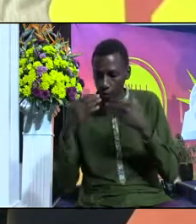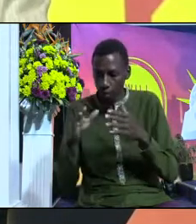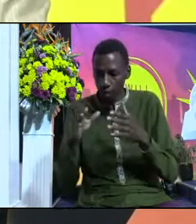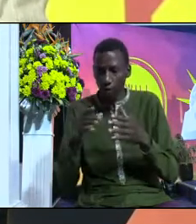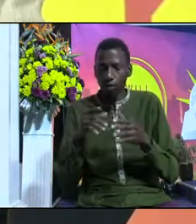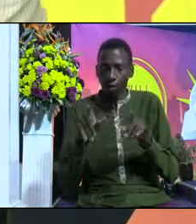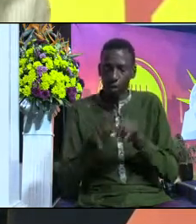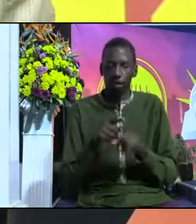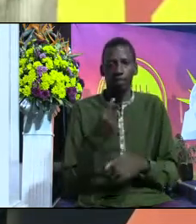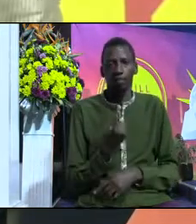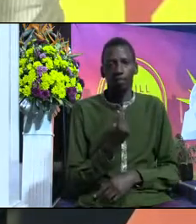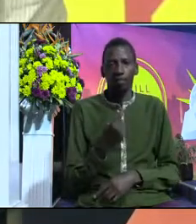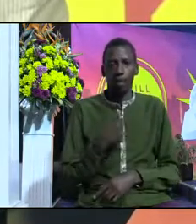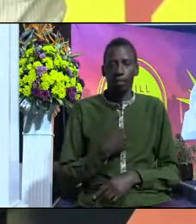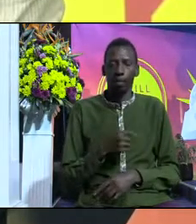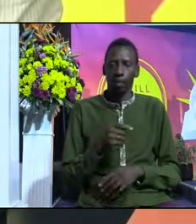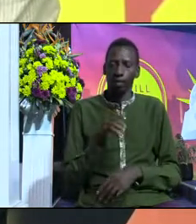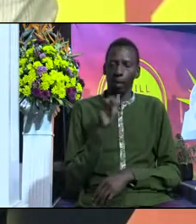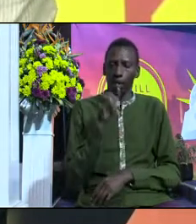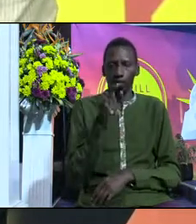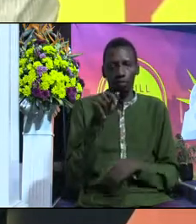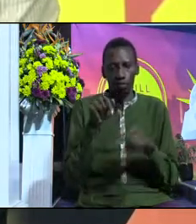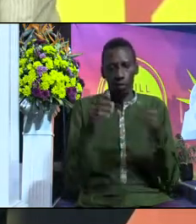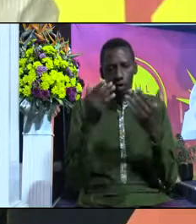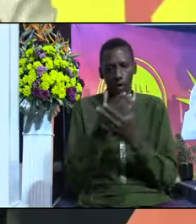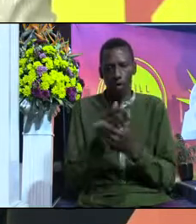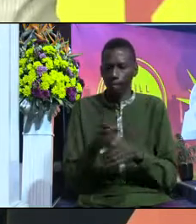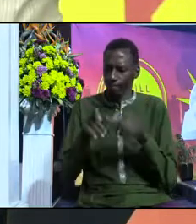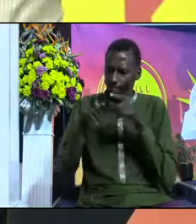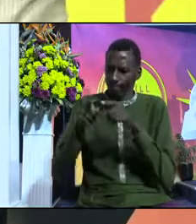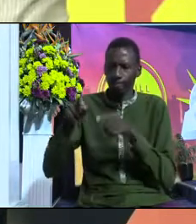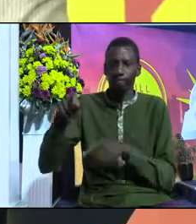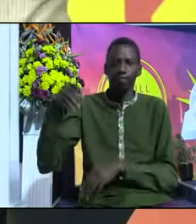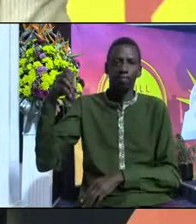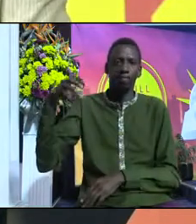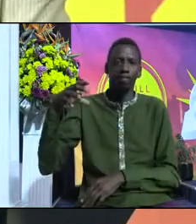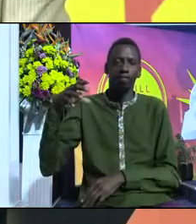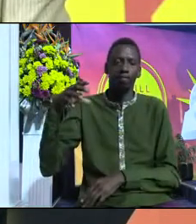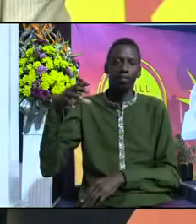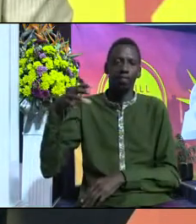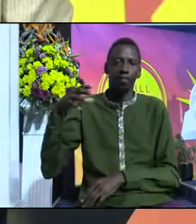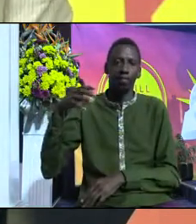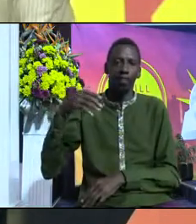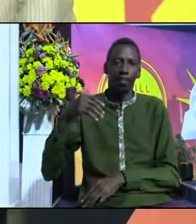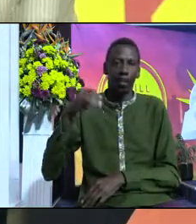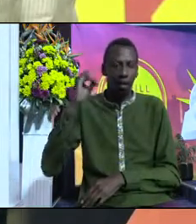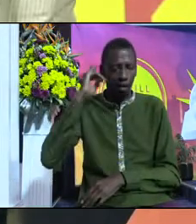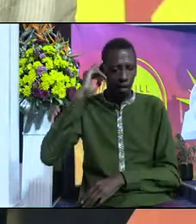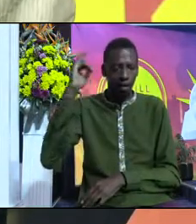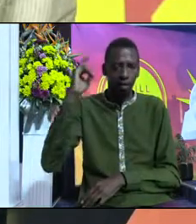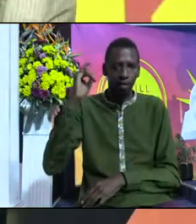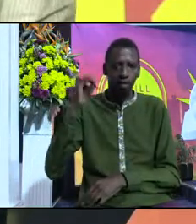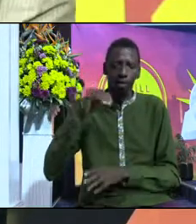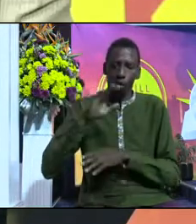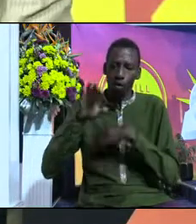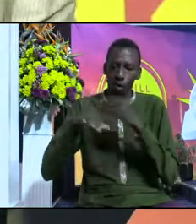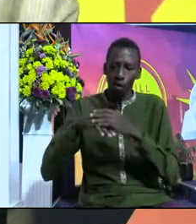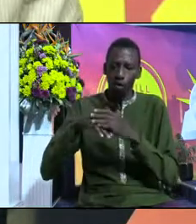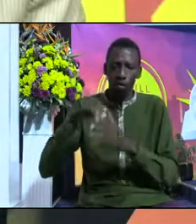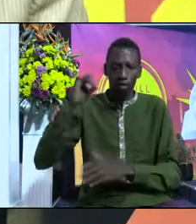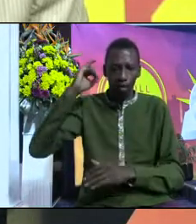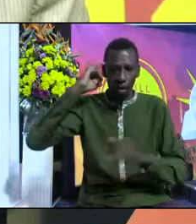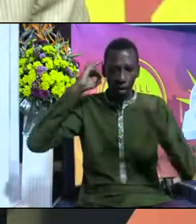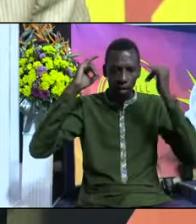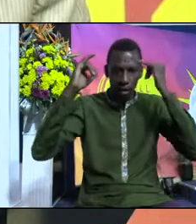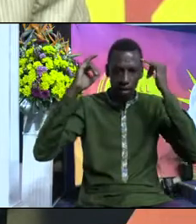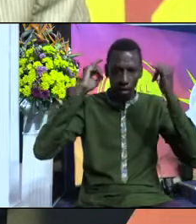urge you tonight, rebuke that revelation. Let me make this plain. All revelations are